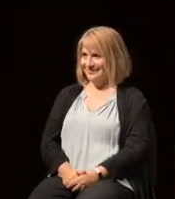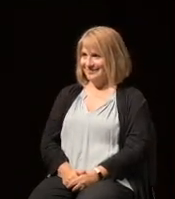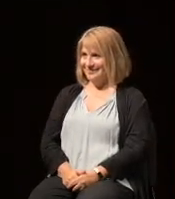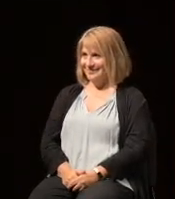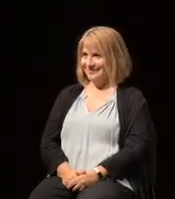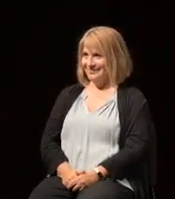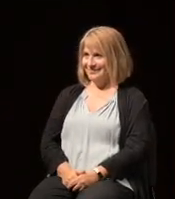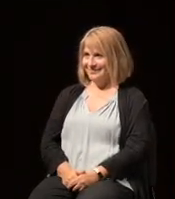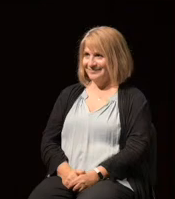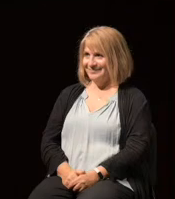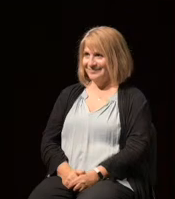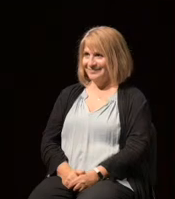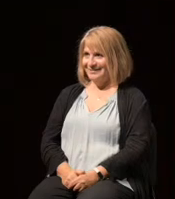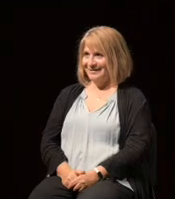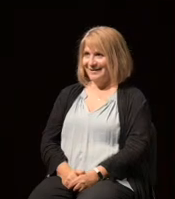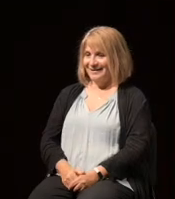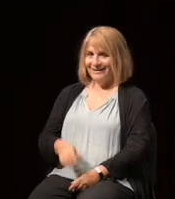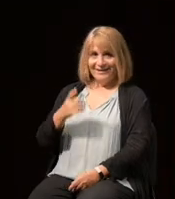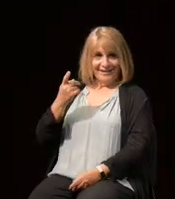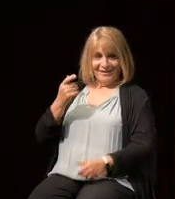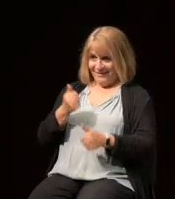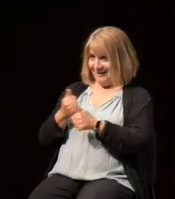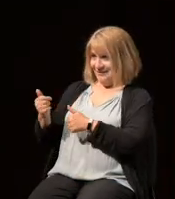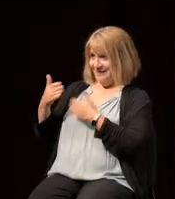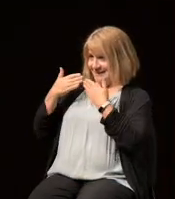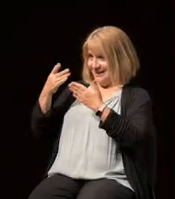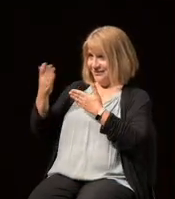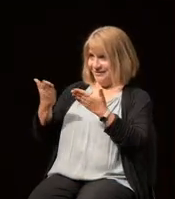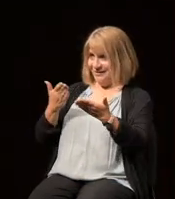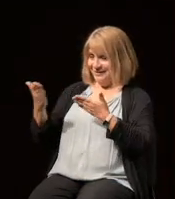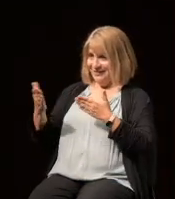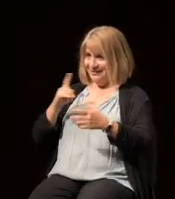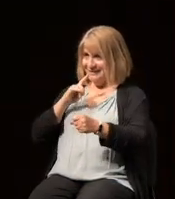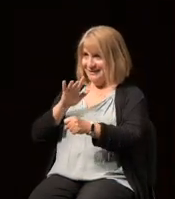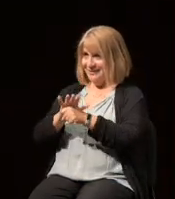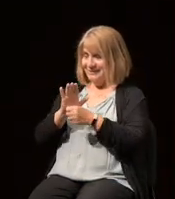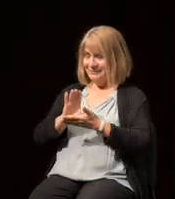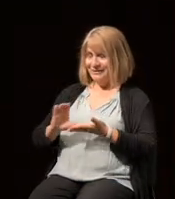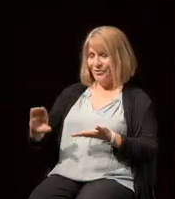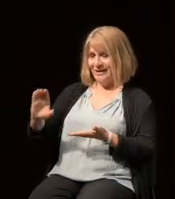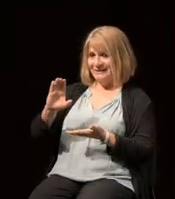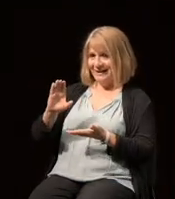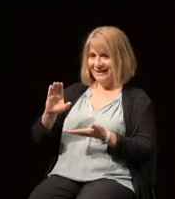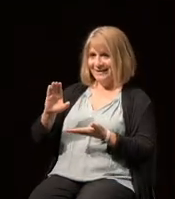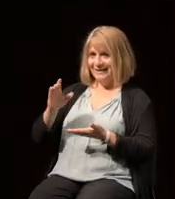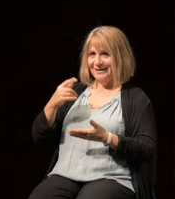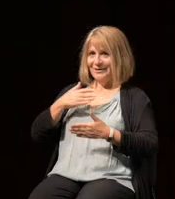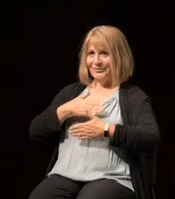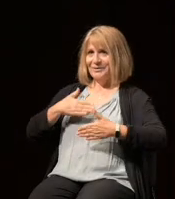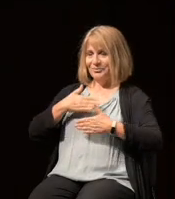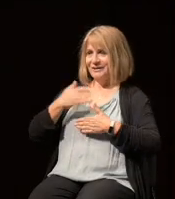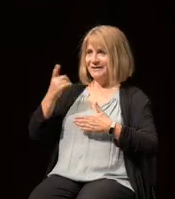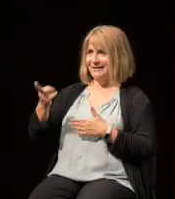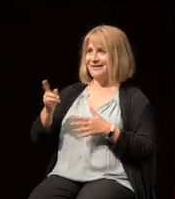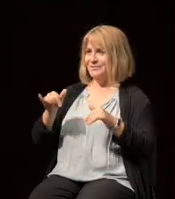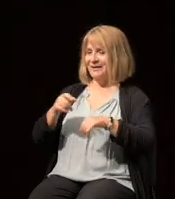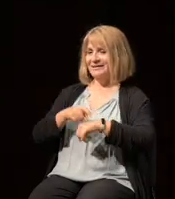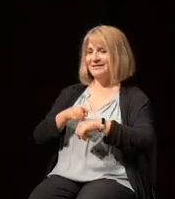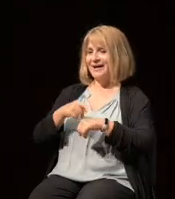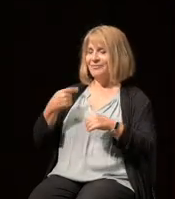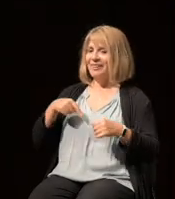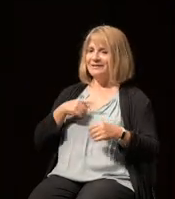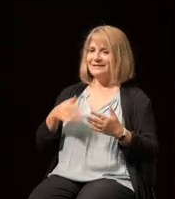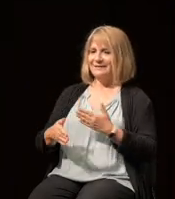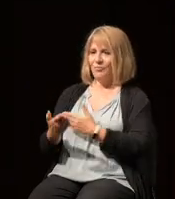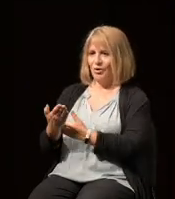On behalf of each of us, thank you for your service and commitment to Cuesta College. We appreciate you spending time with us this